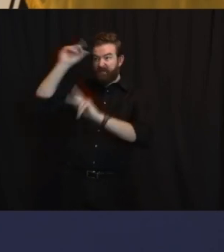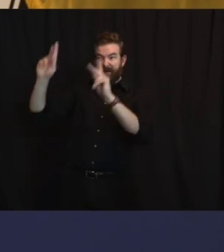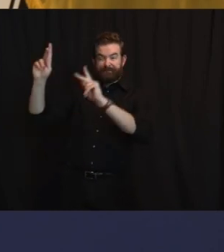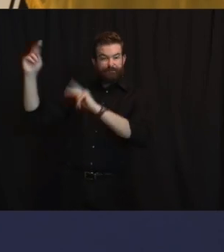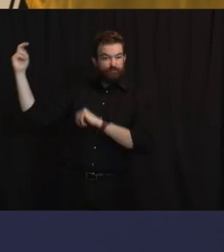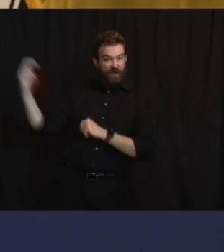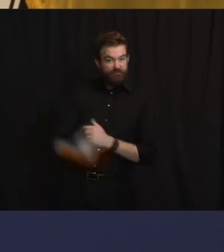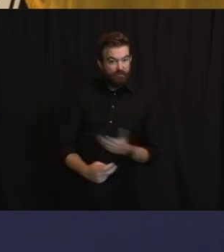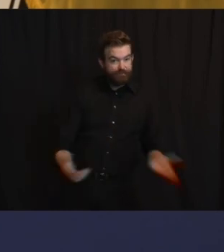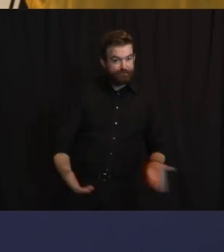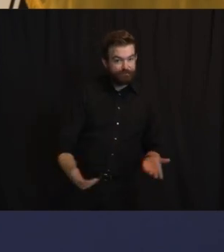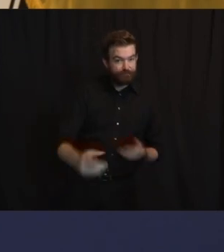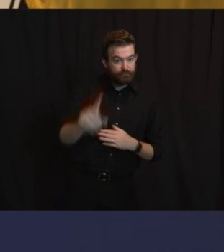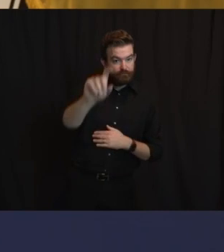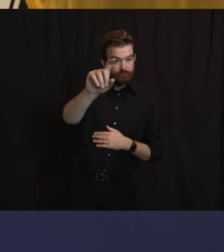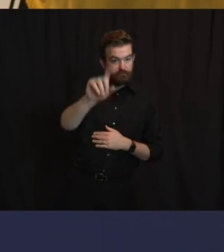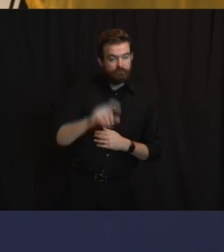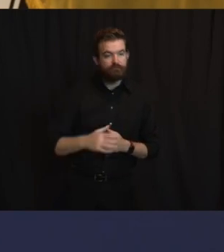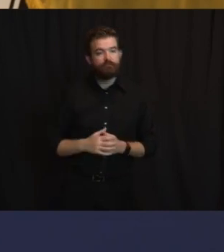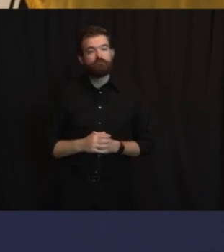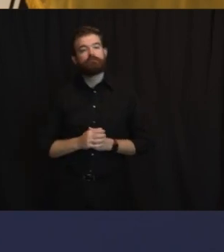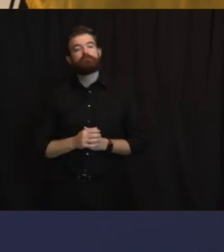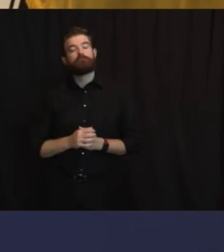I've got no color on the